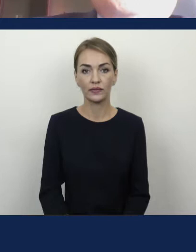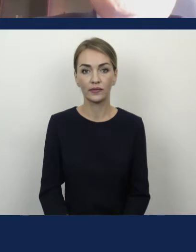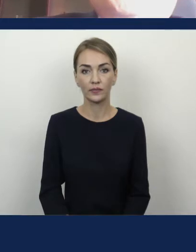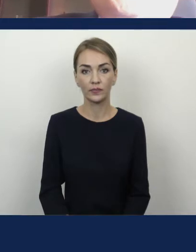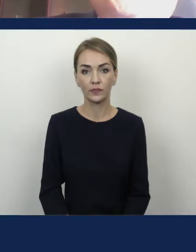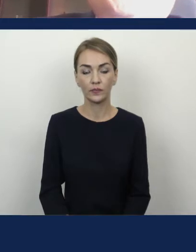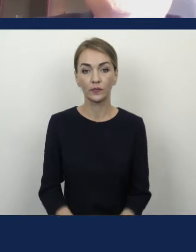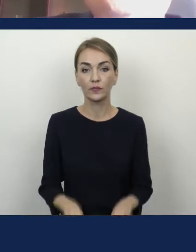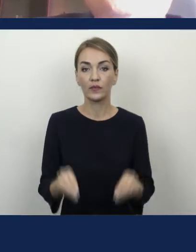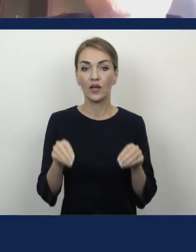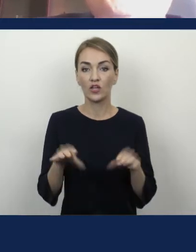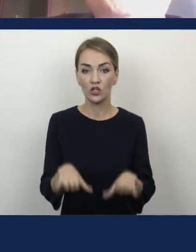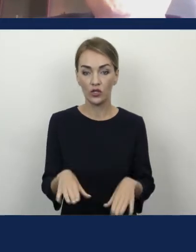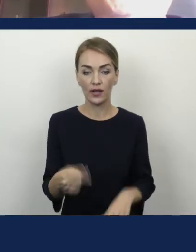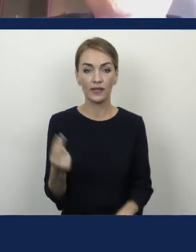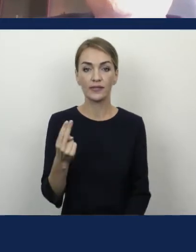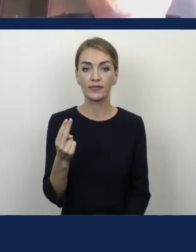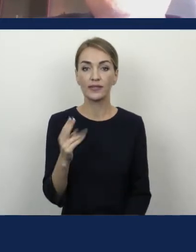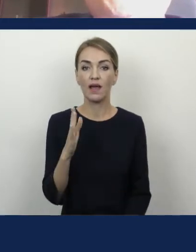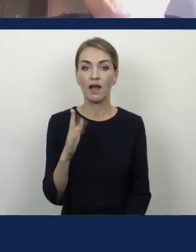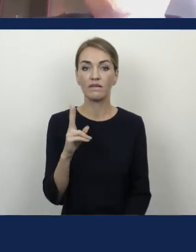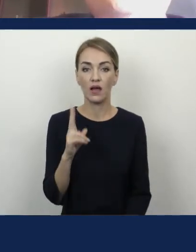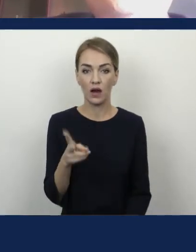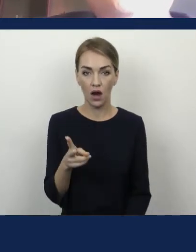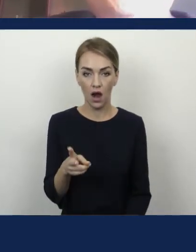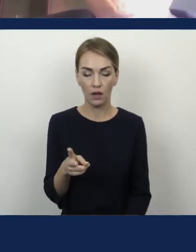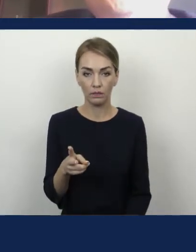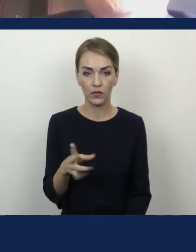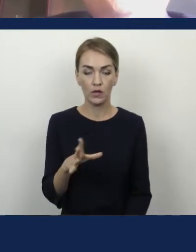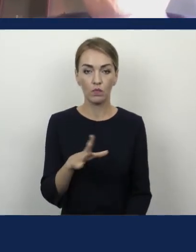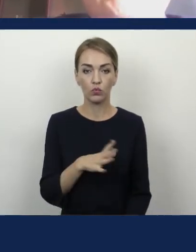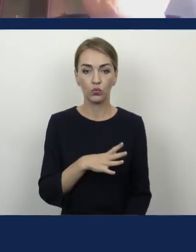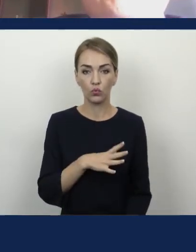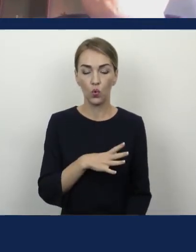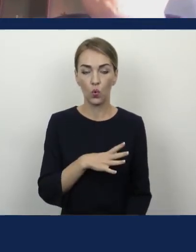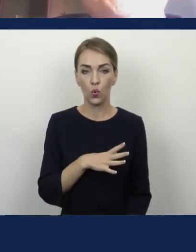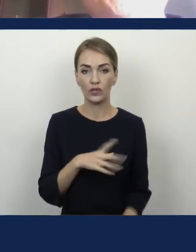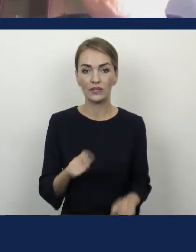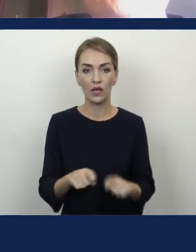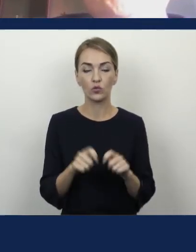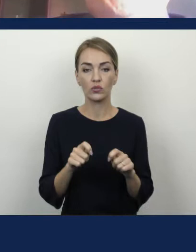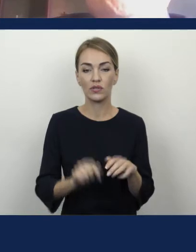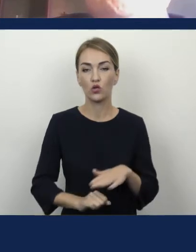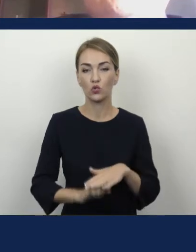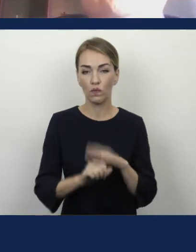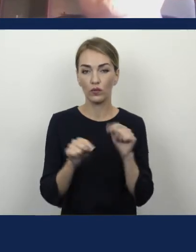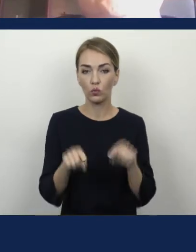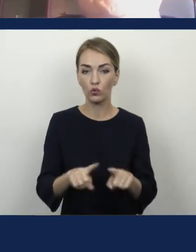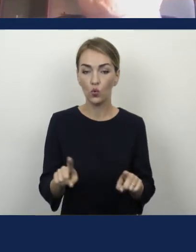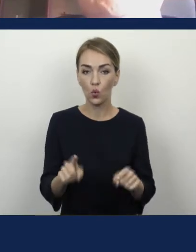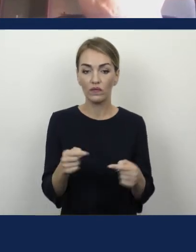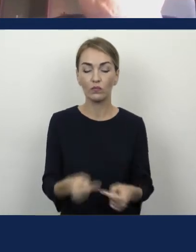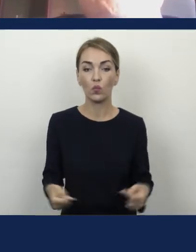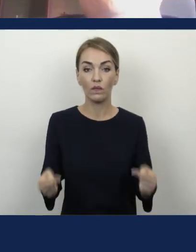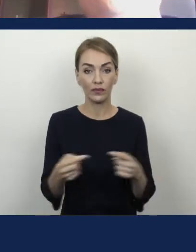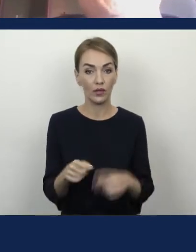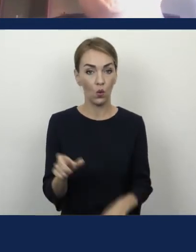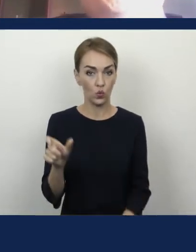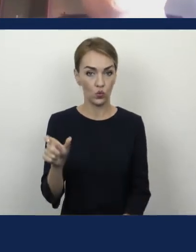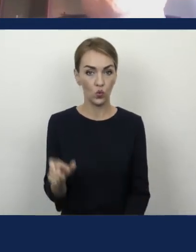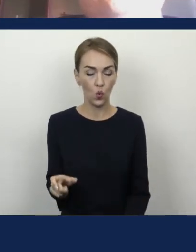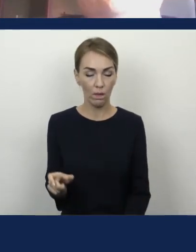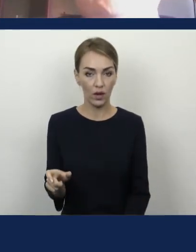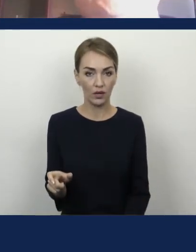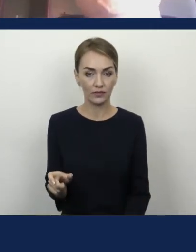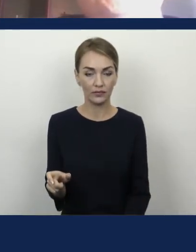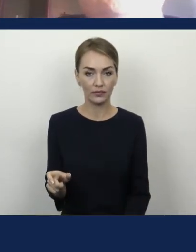the Central Electoral Commission was based on the fact that the person in question was impeached